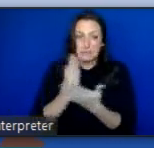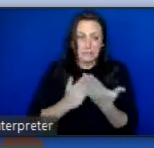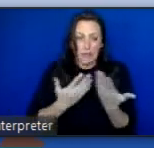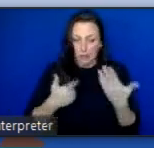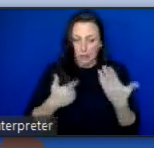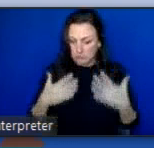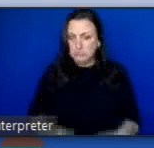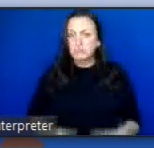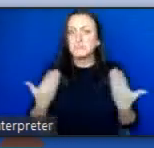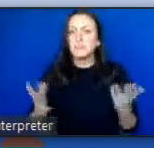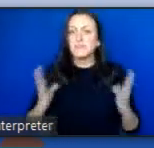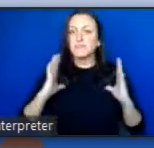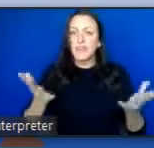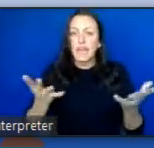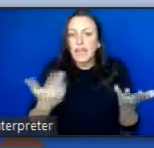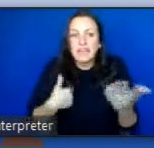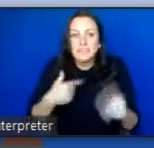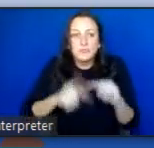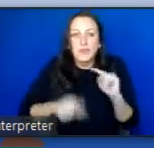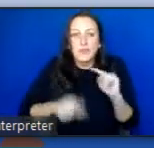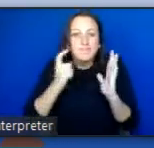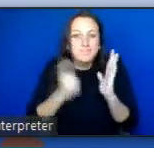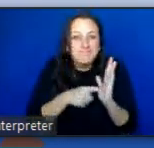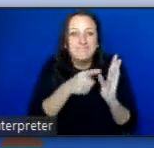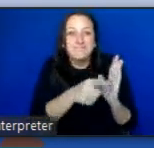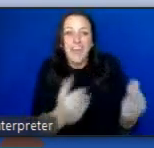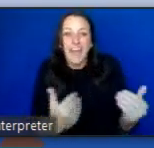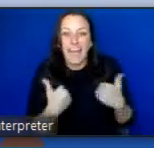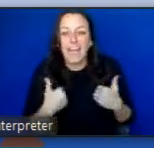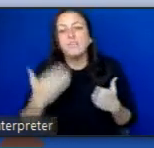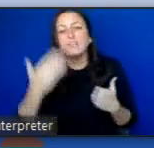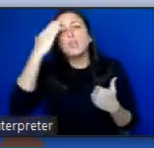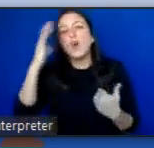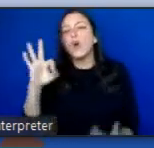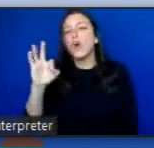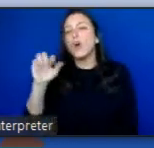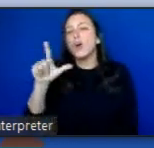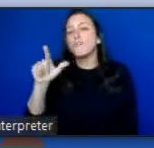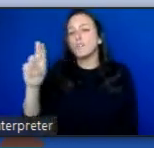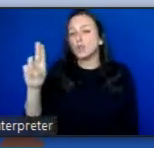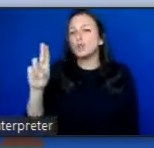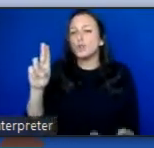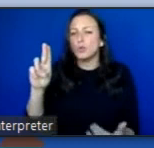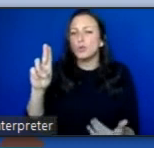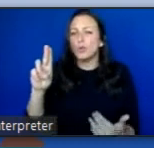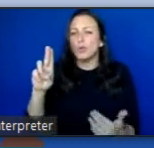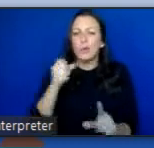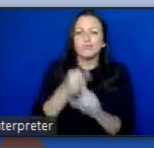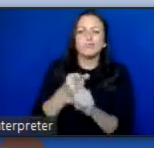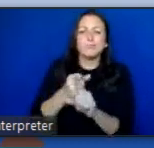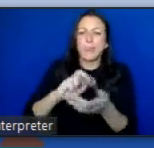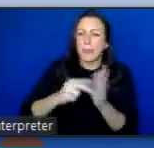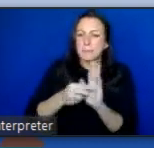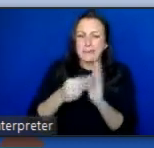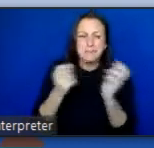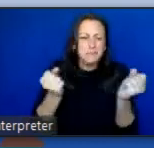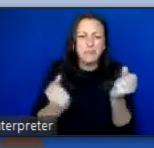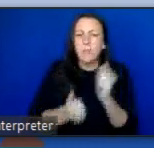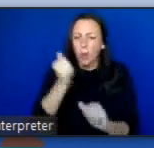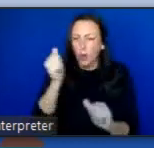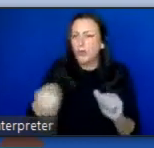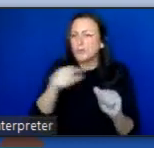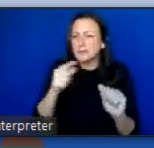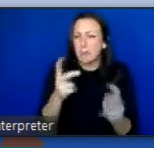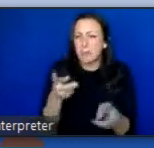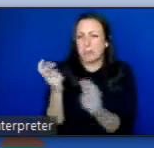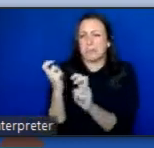difficult to contain. You know, when people get sick with the flu, they are so sick that they are in bed, they are self-isolating.